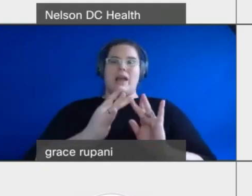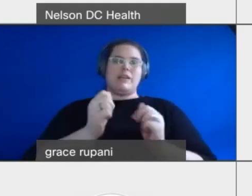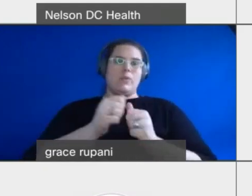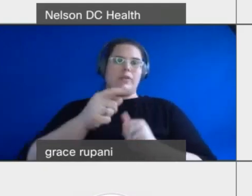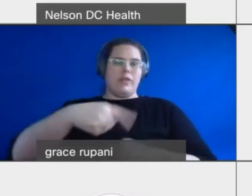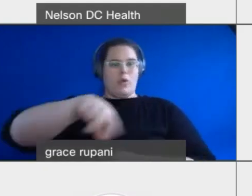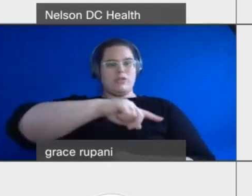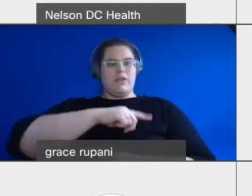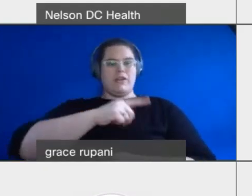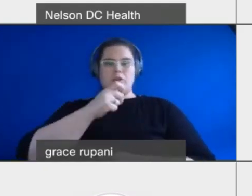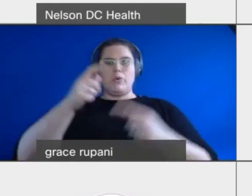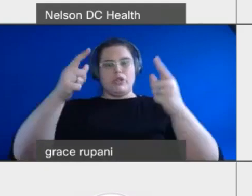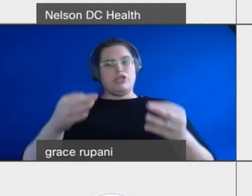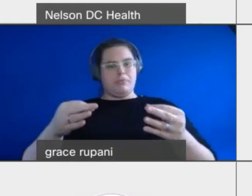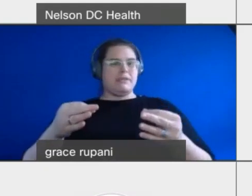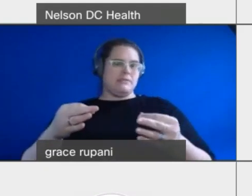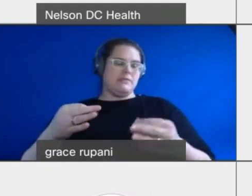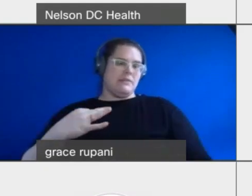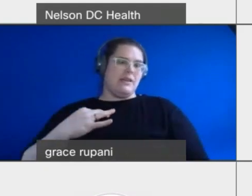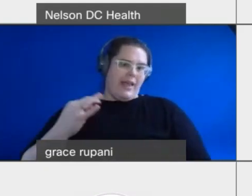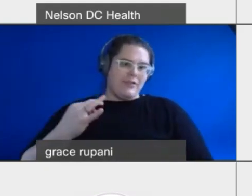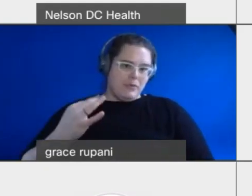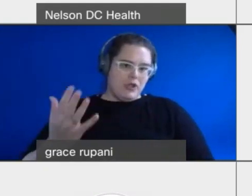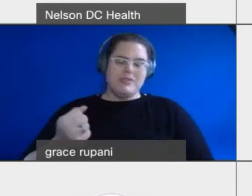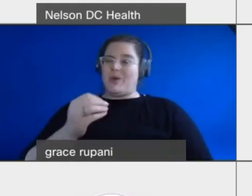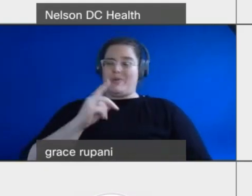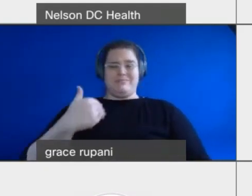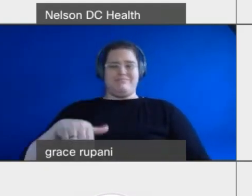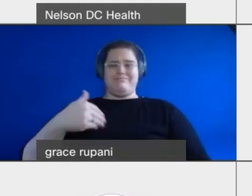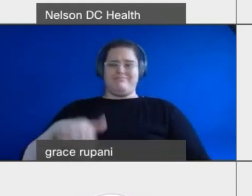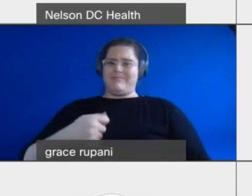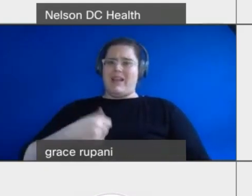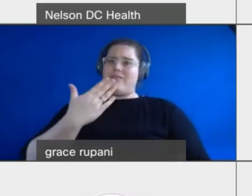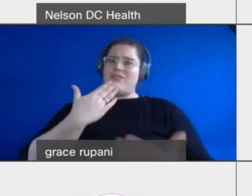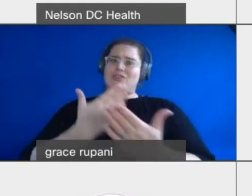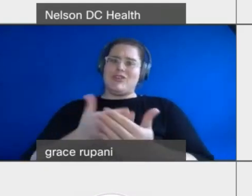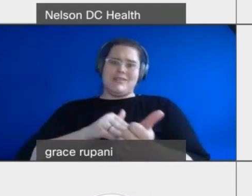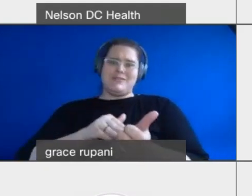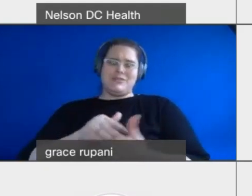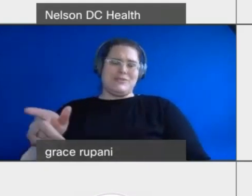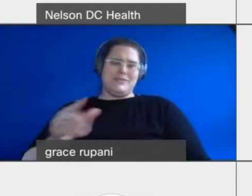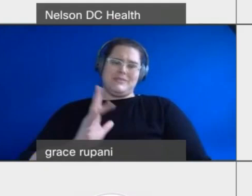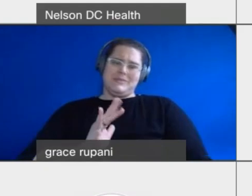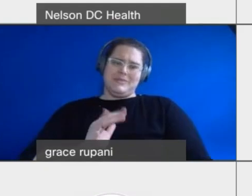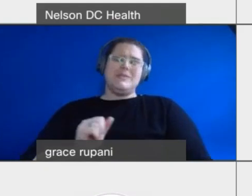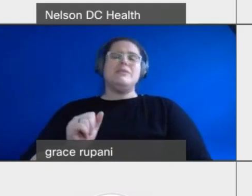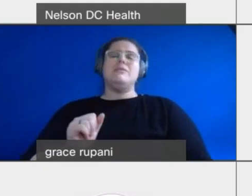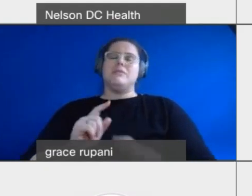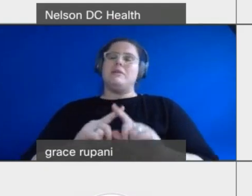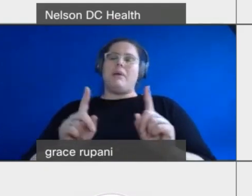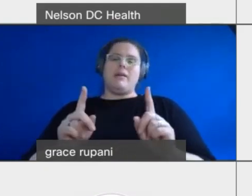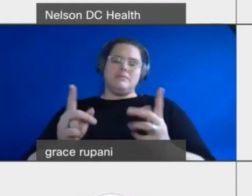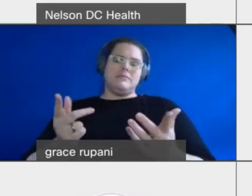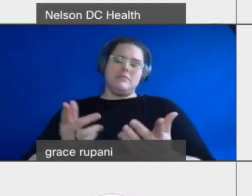I have a really good primary care physician. So, we will be